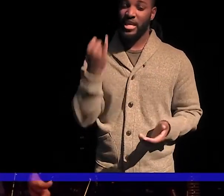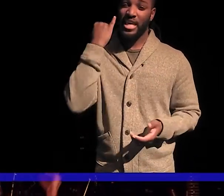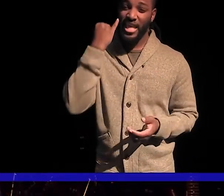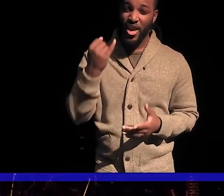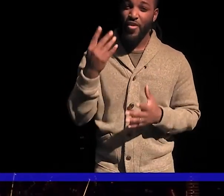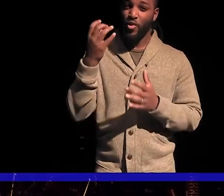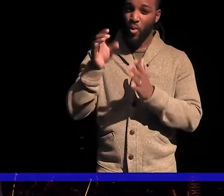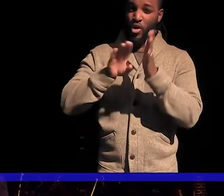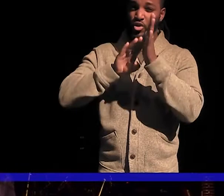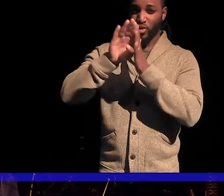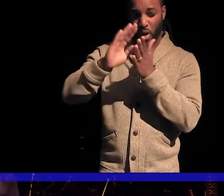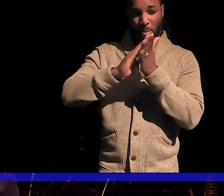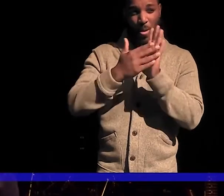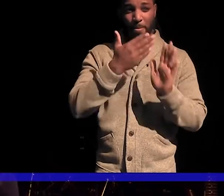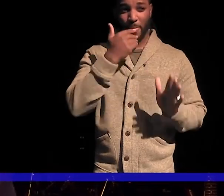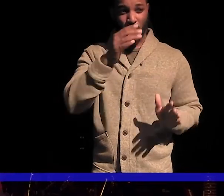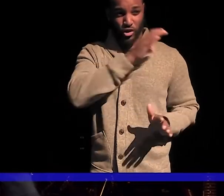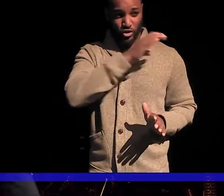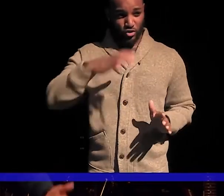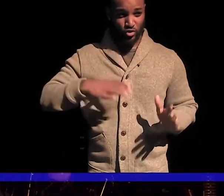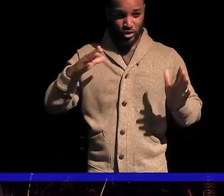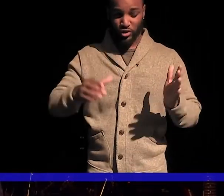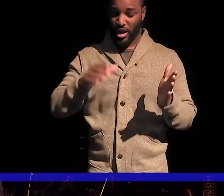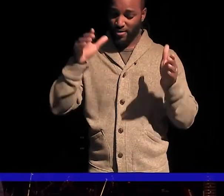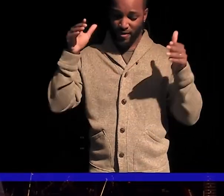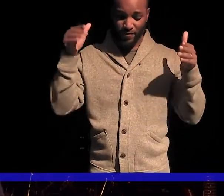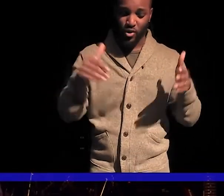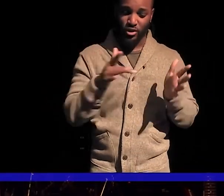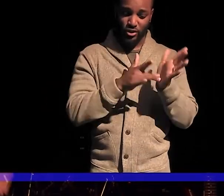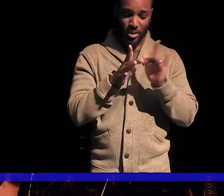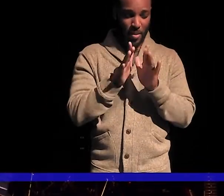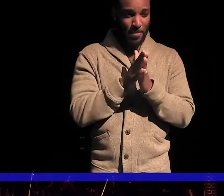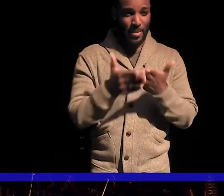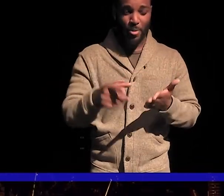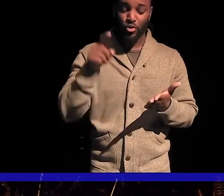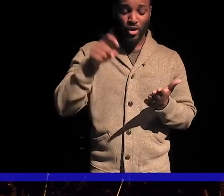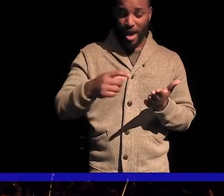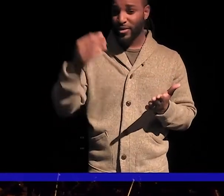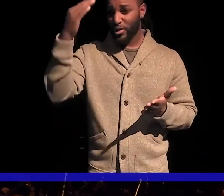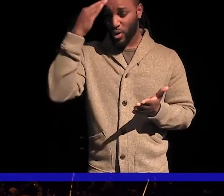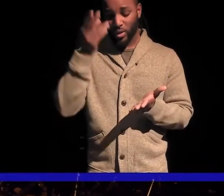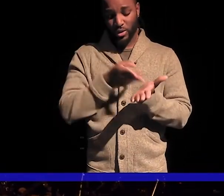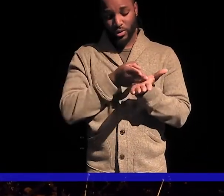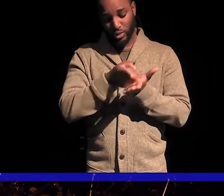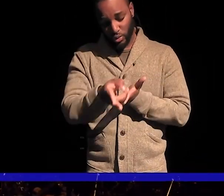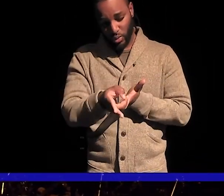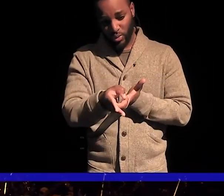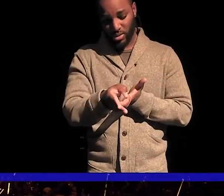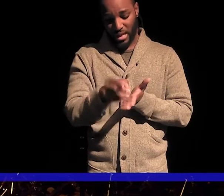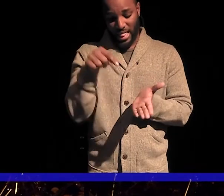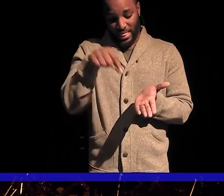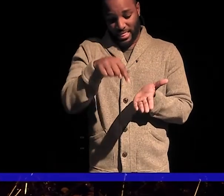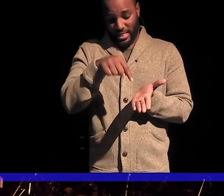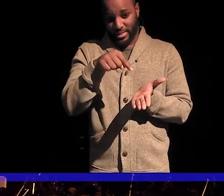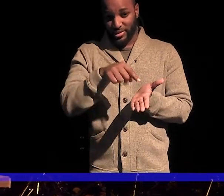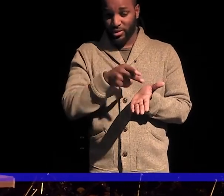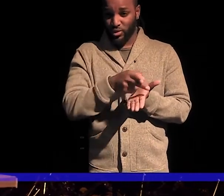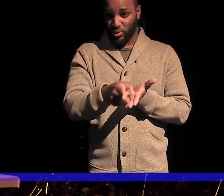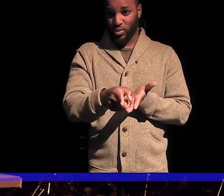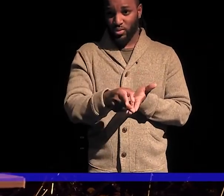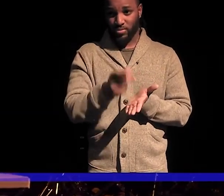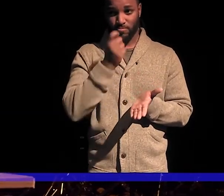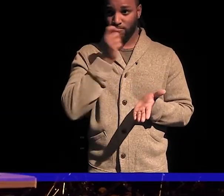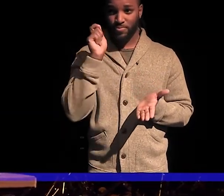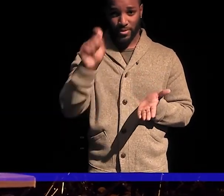word of God. The Bible says that we are to be sanctified in the truth. Your word is the truth. So we